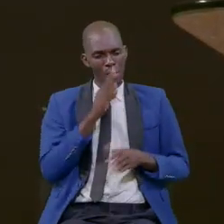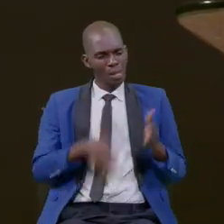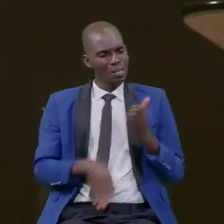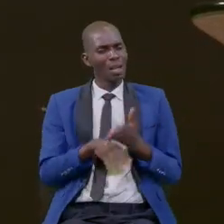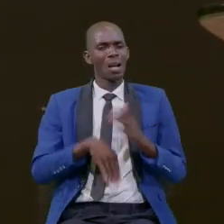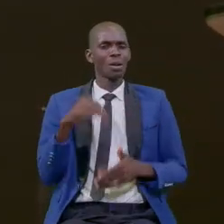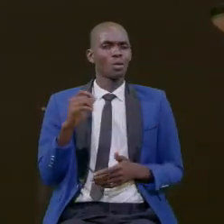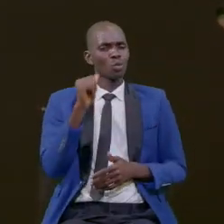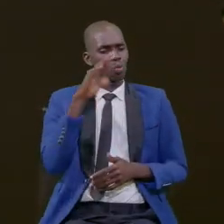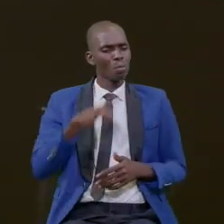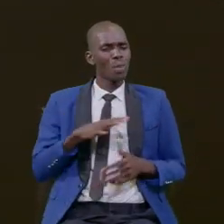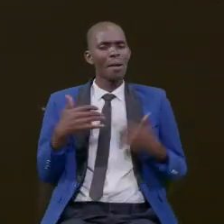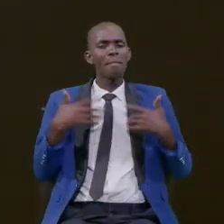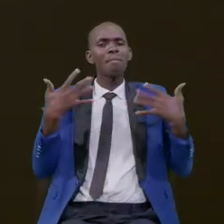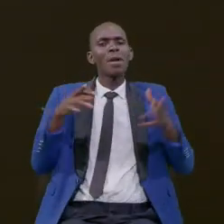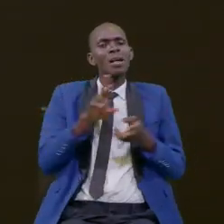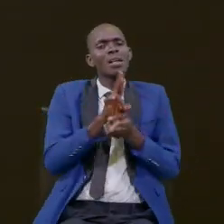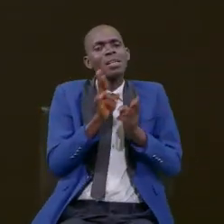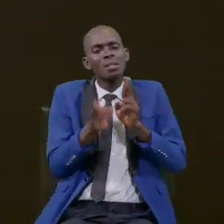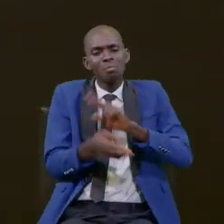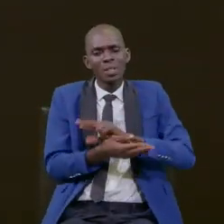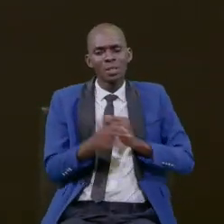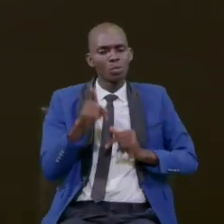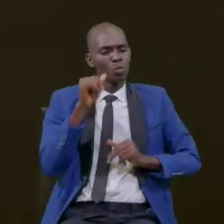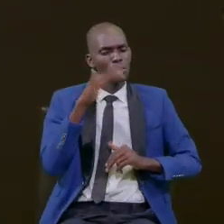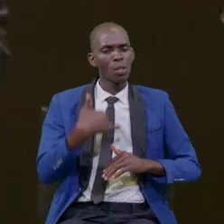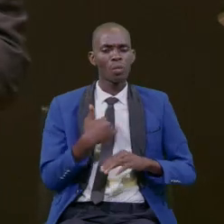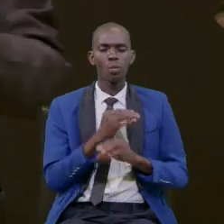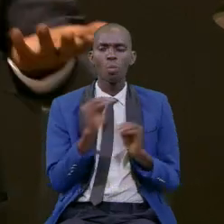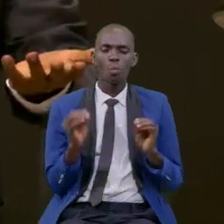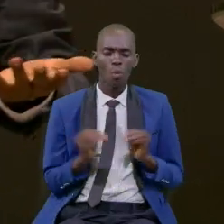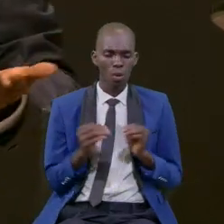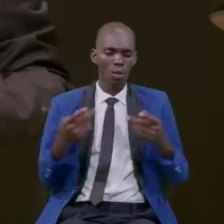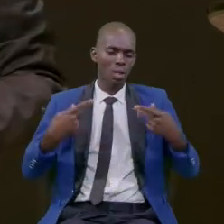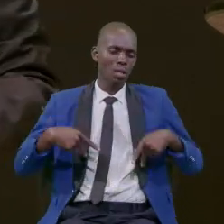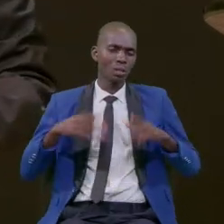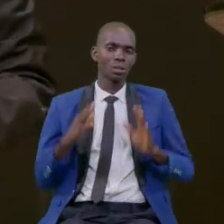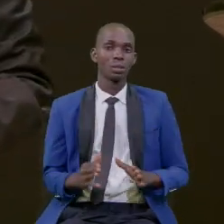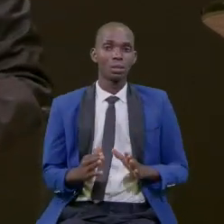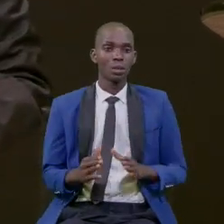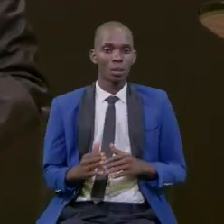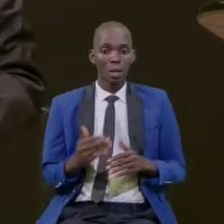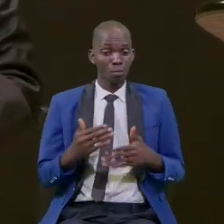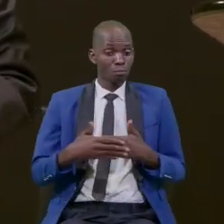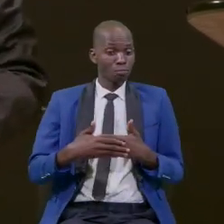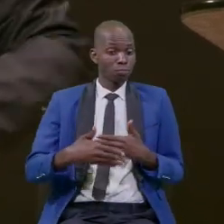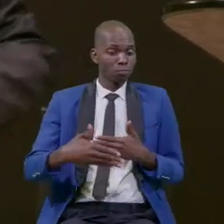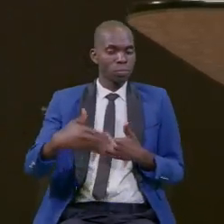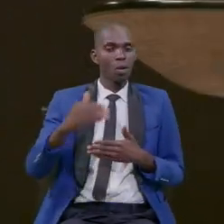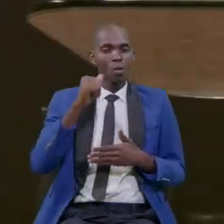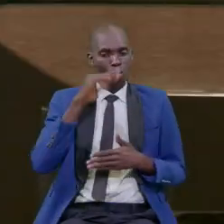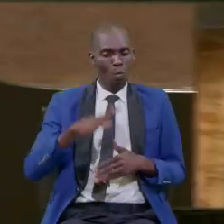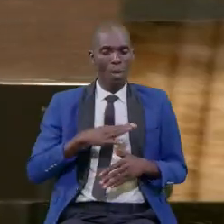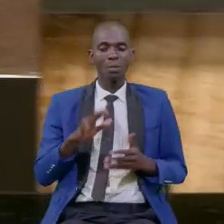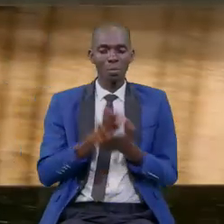repented. She was no more a harlot. Not only that, eventually she got married in Israel.